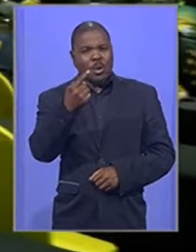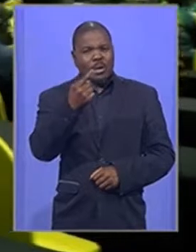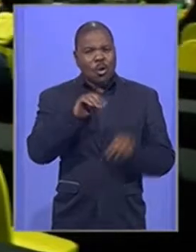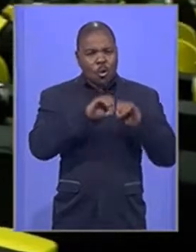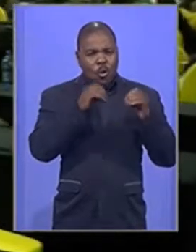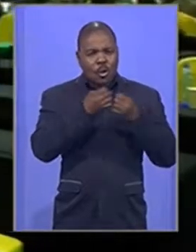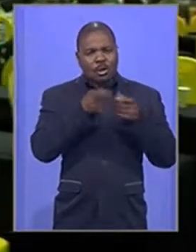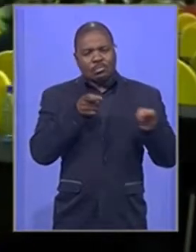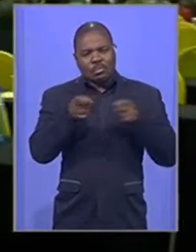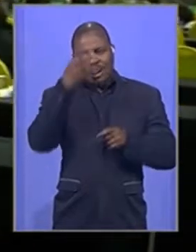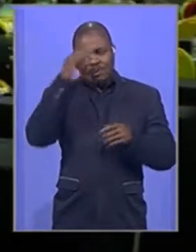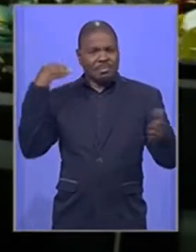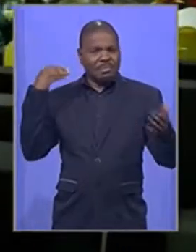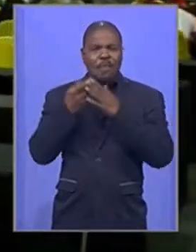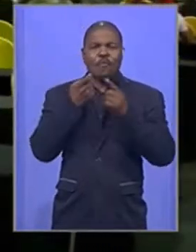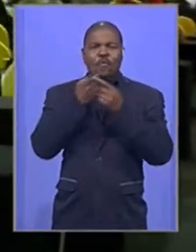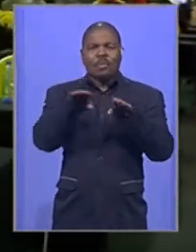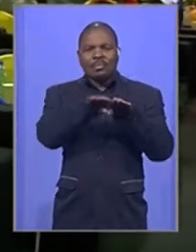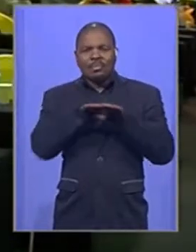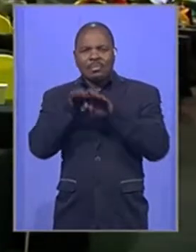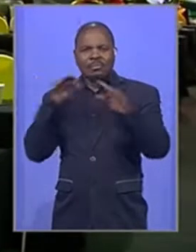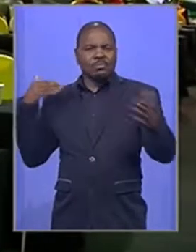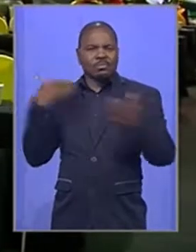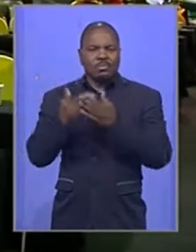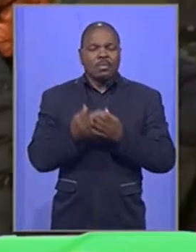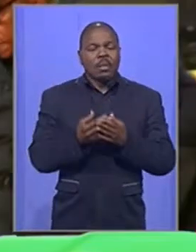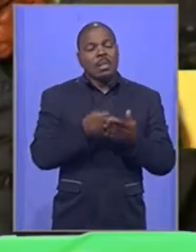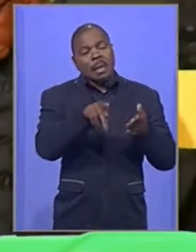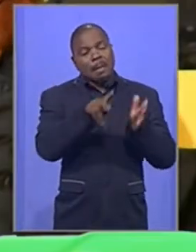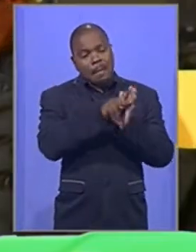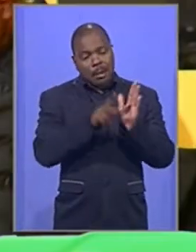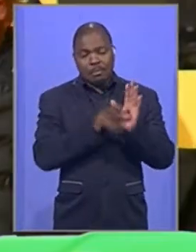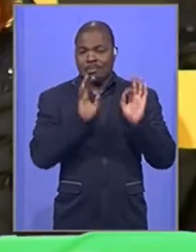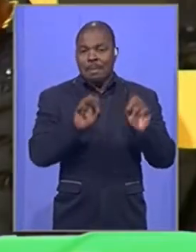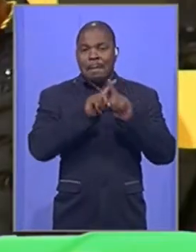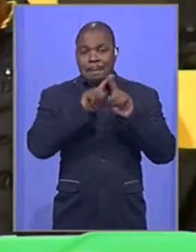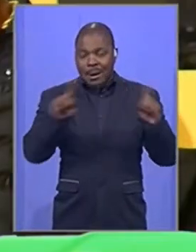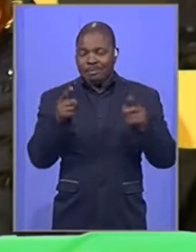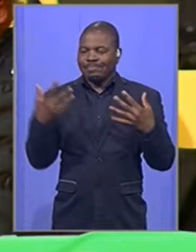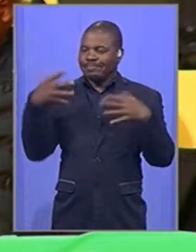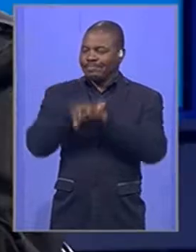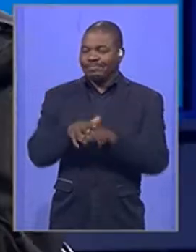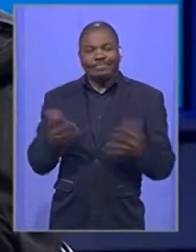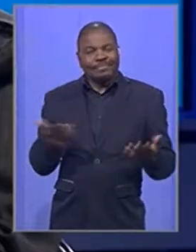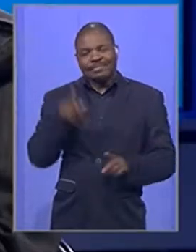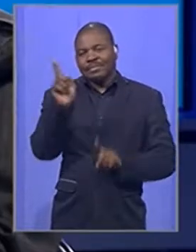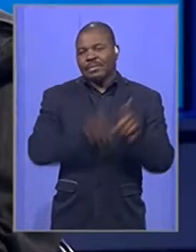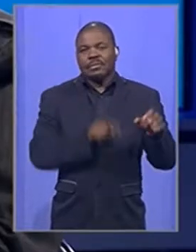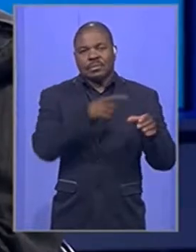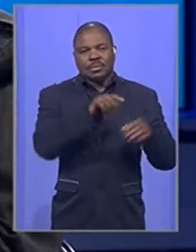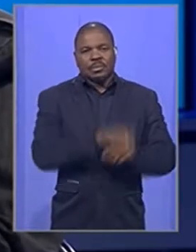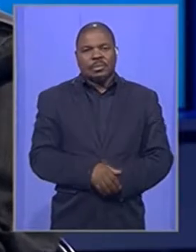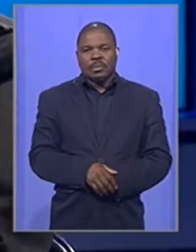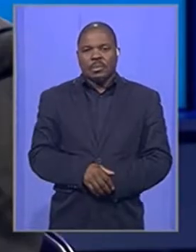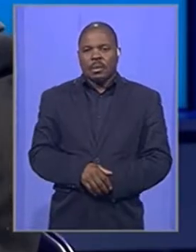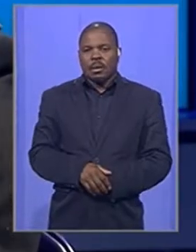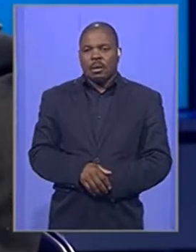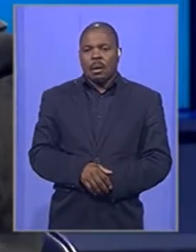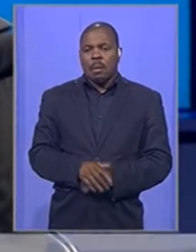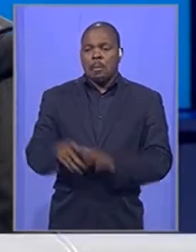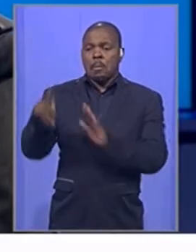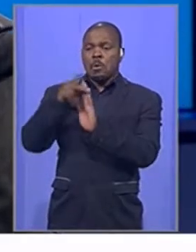demokrasi. Le fa o tlile ka maano a lolameng go begwa fa o retelelwa ke go a dirisa. These policies have not been